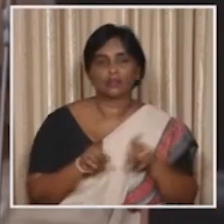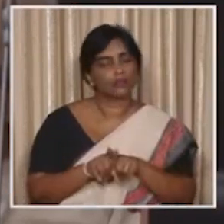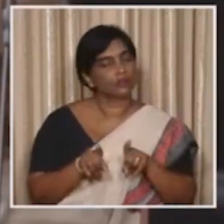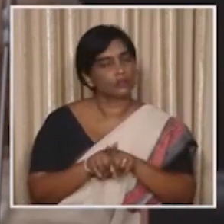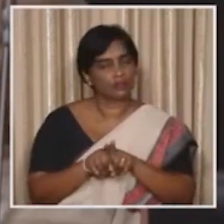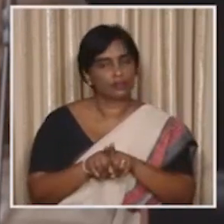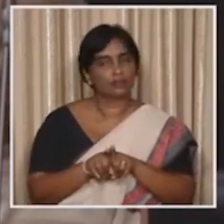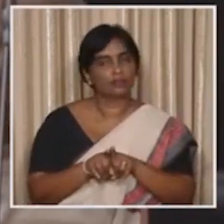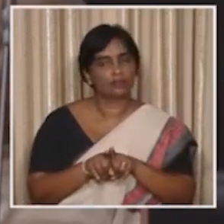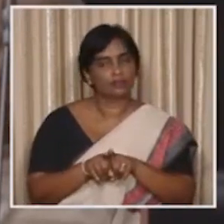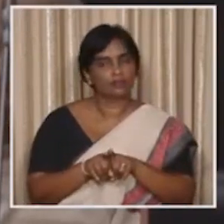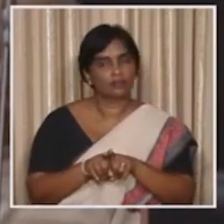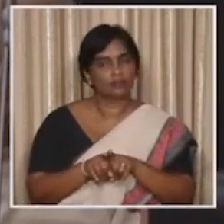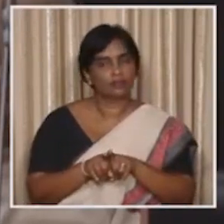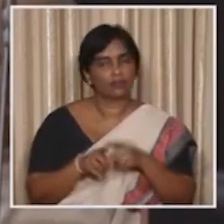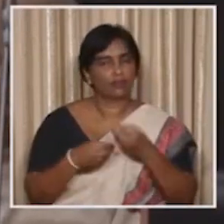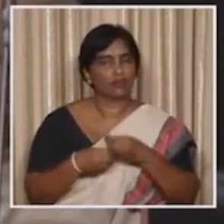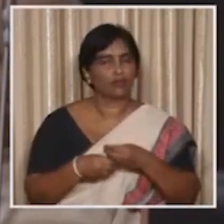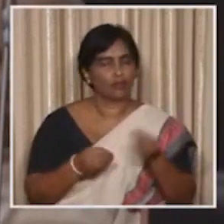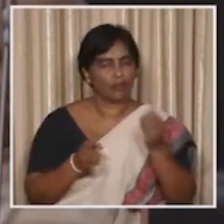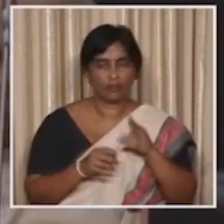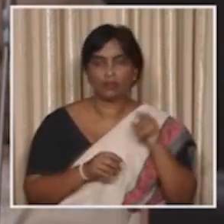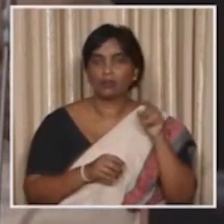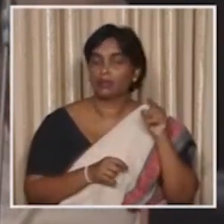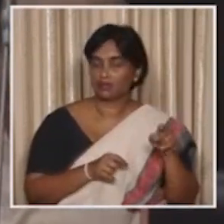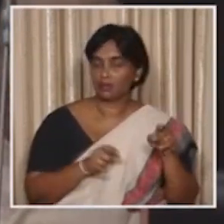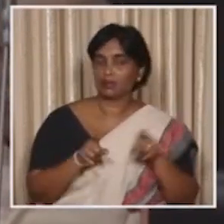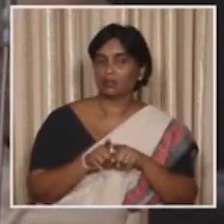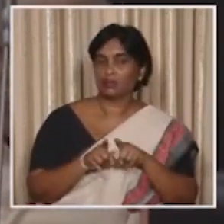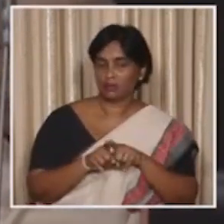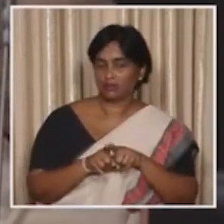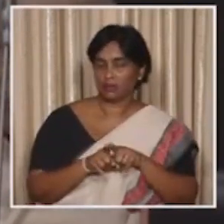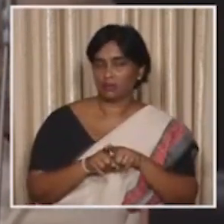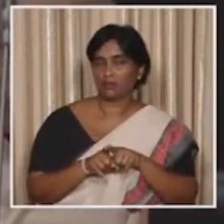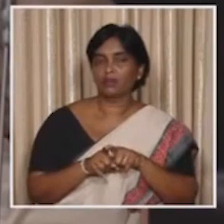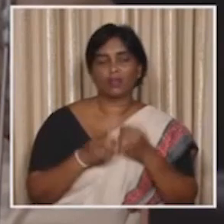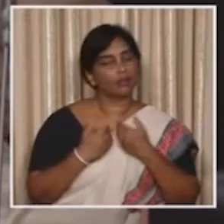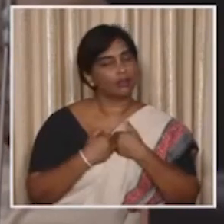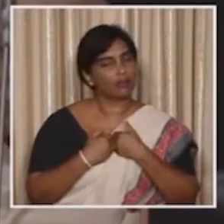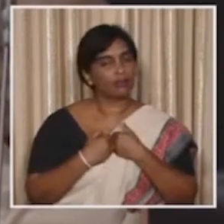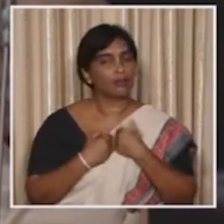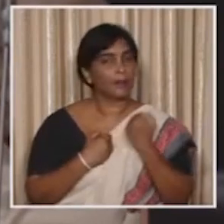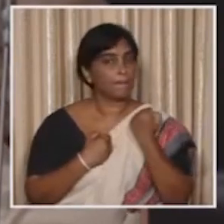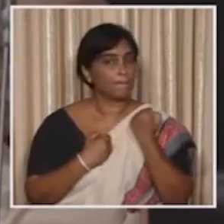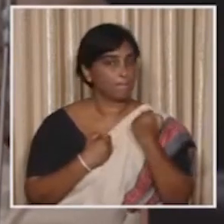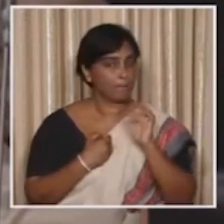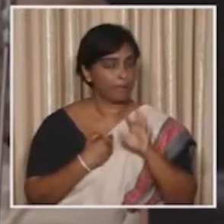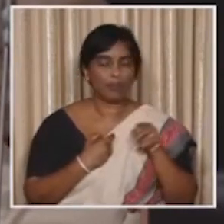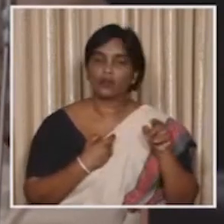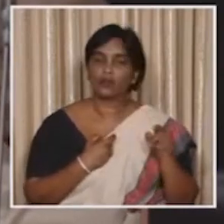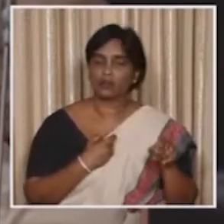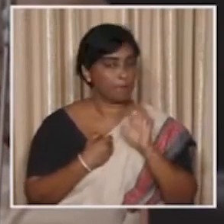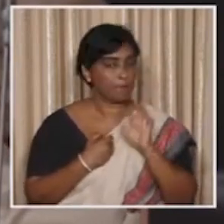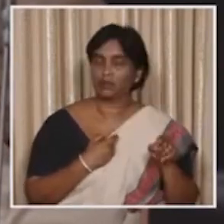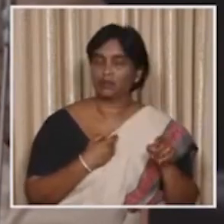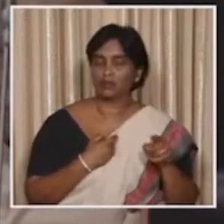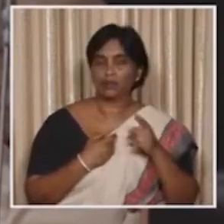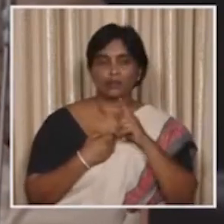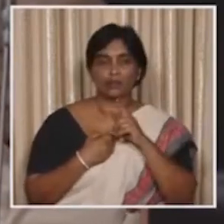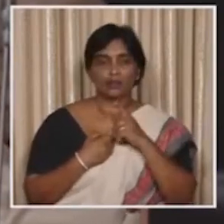exercise powers which emanate from the sovereignty of the people. We all have powers which emanate from the sovereignty of the